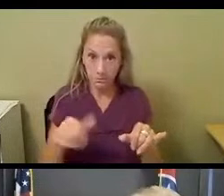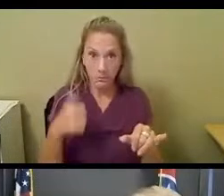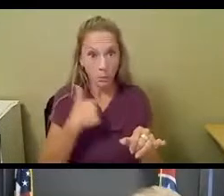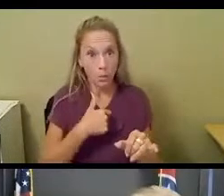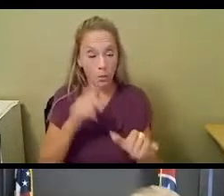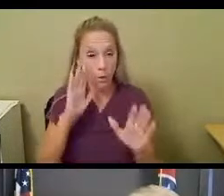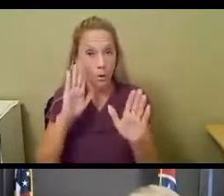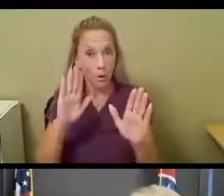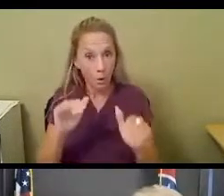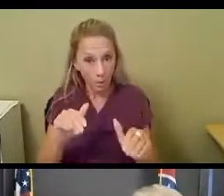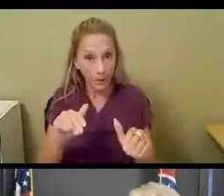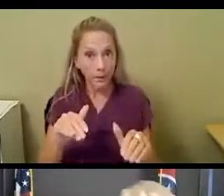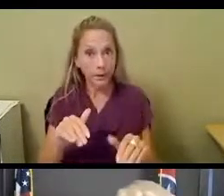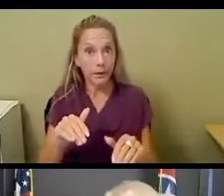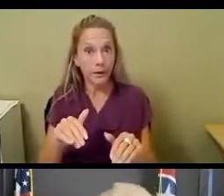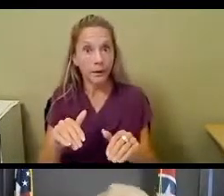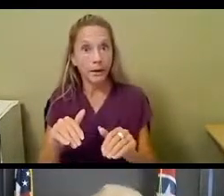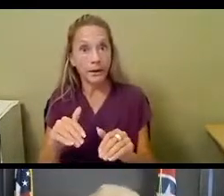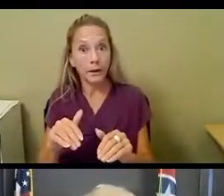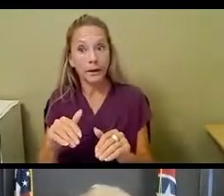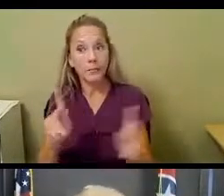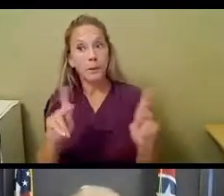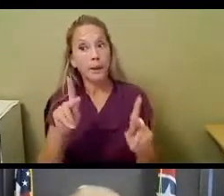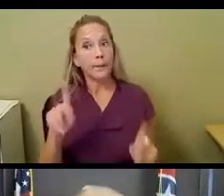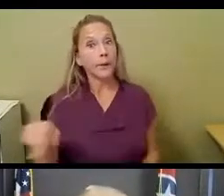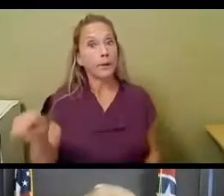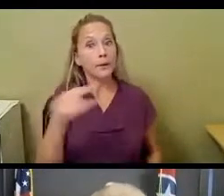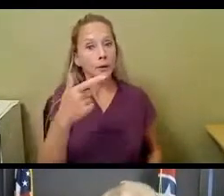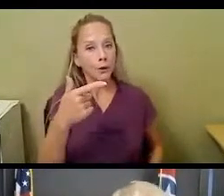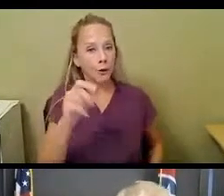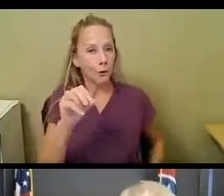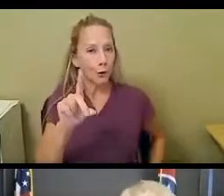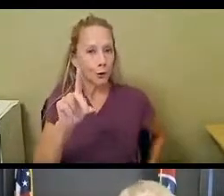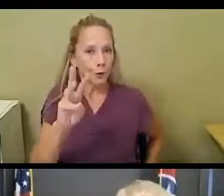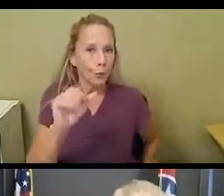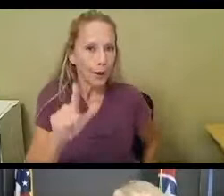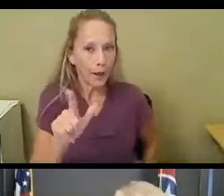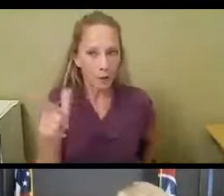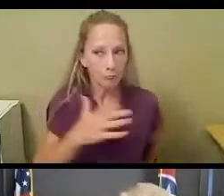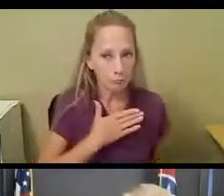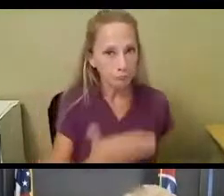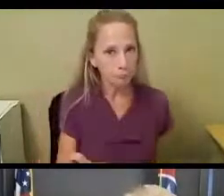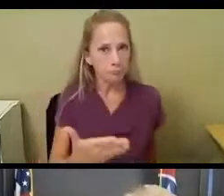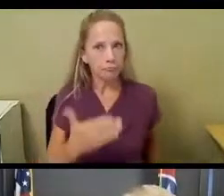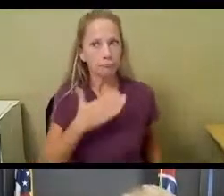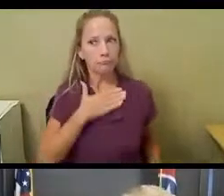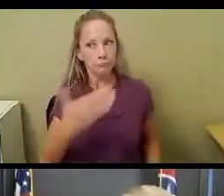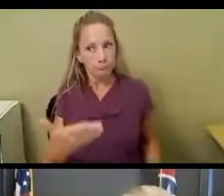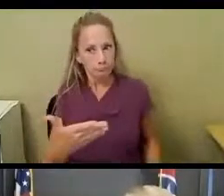hoping for and banking on the goodwill of our fellow citizens' cooperation, but